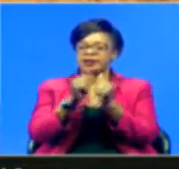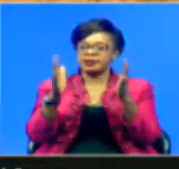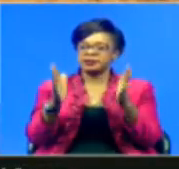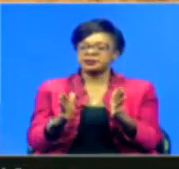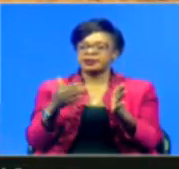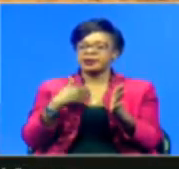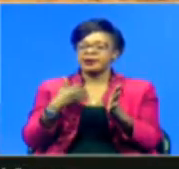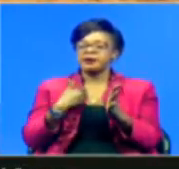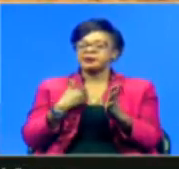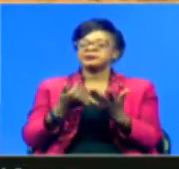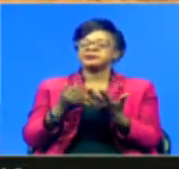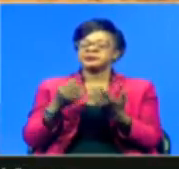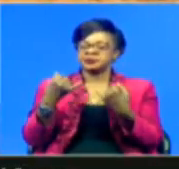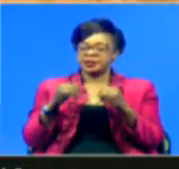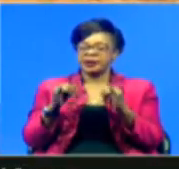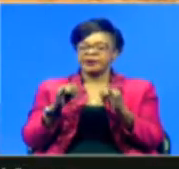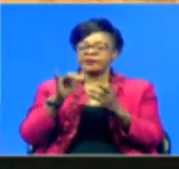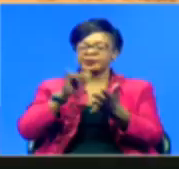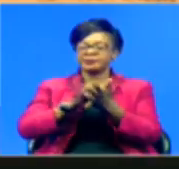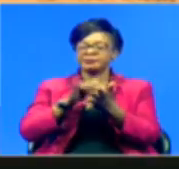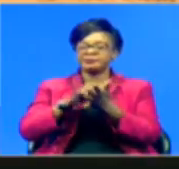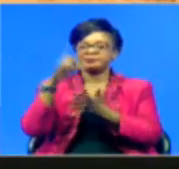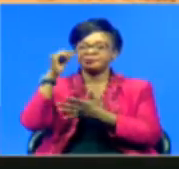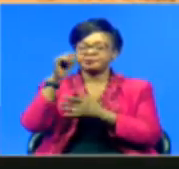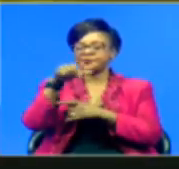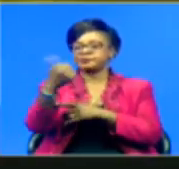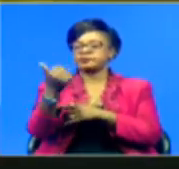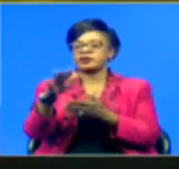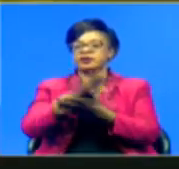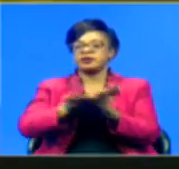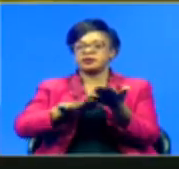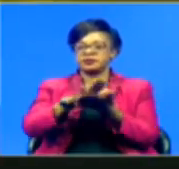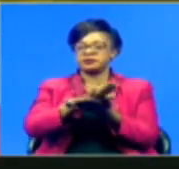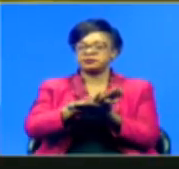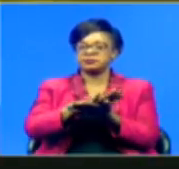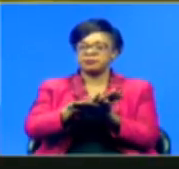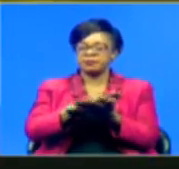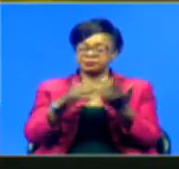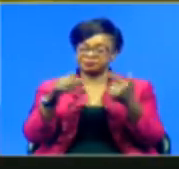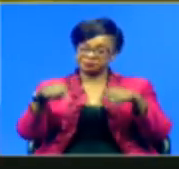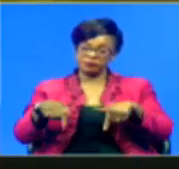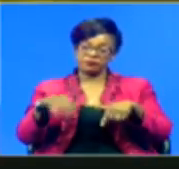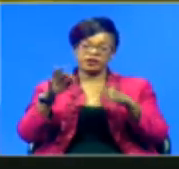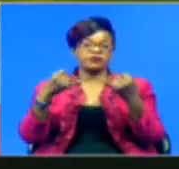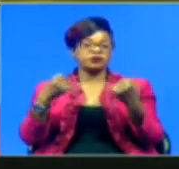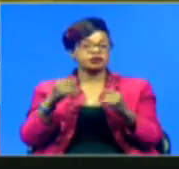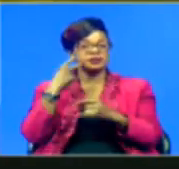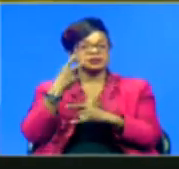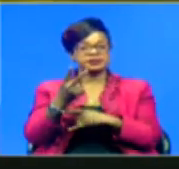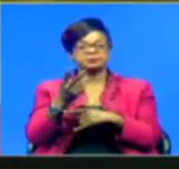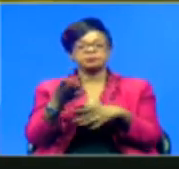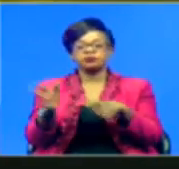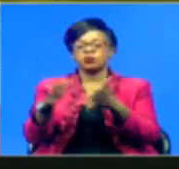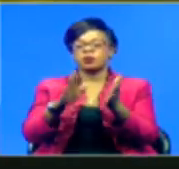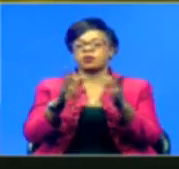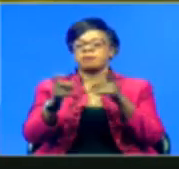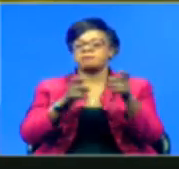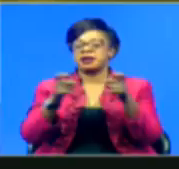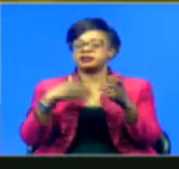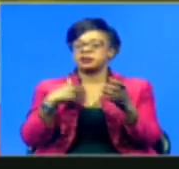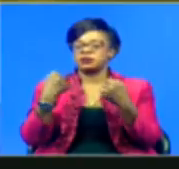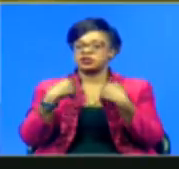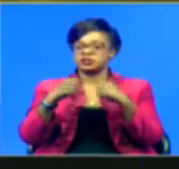monopoly in public transport from Mombasa to other destinations. Today, if you look at the way we manage our transport